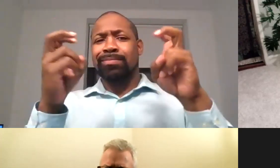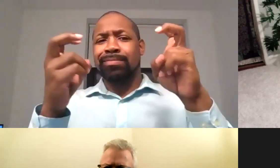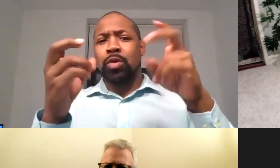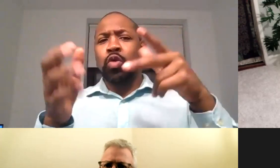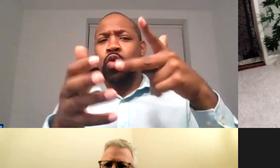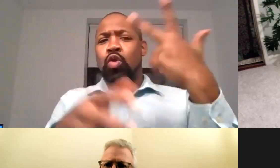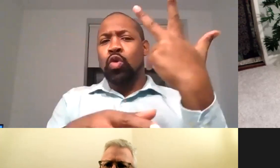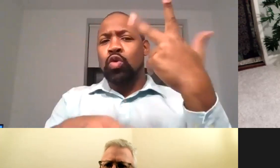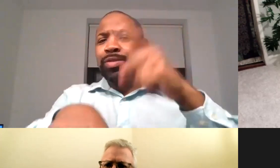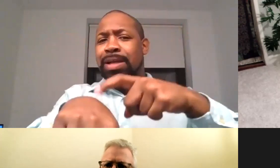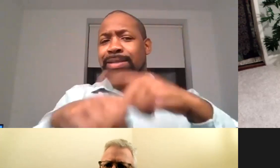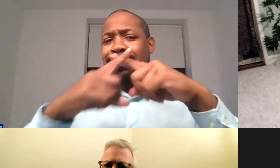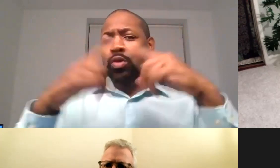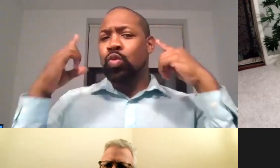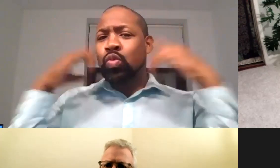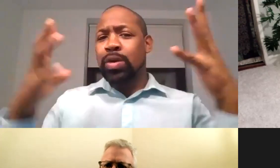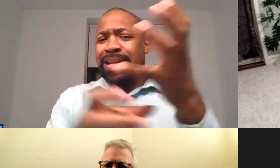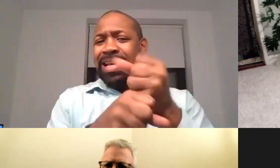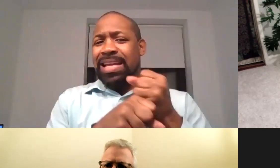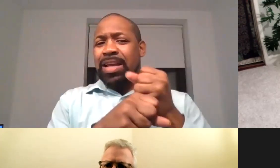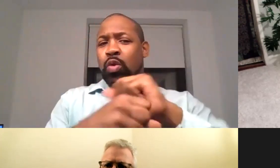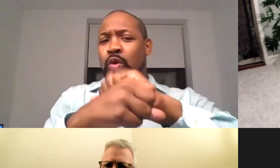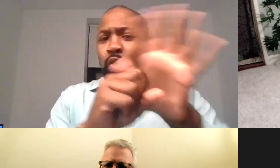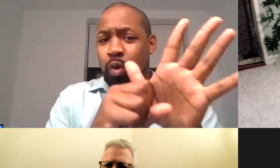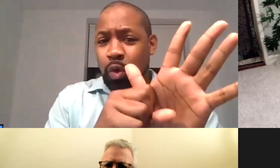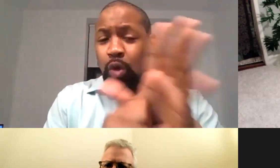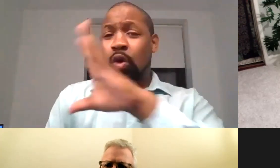people in the disabled community,